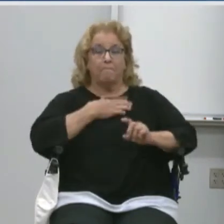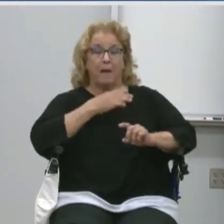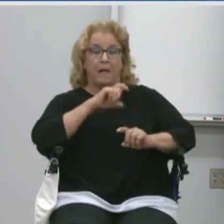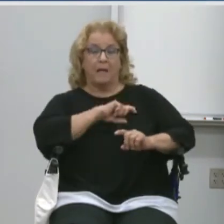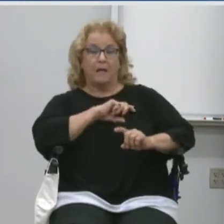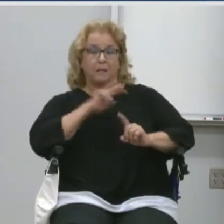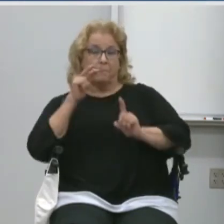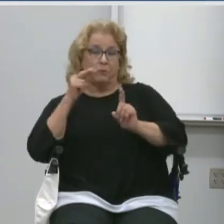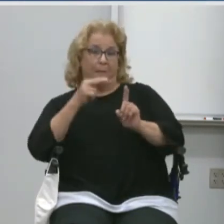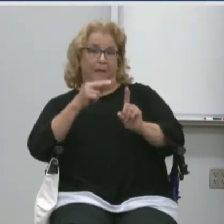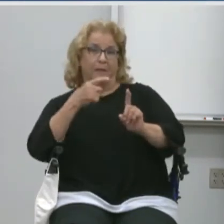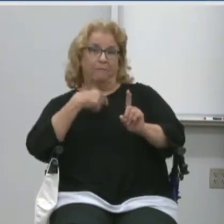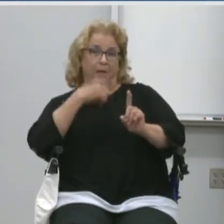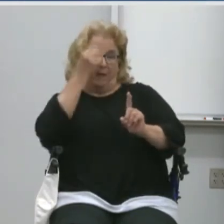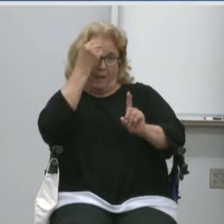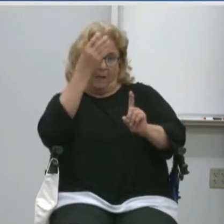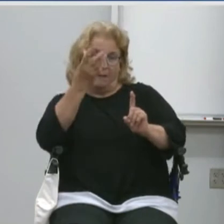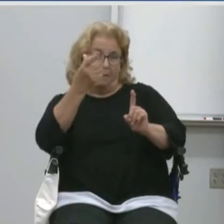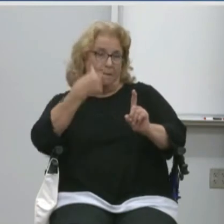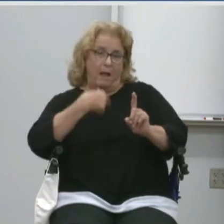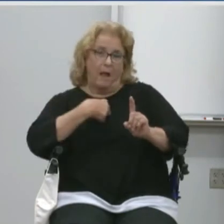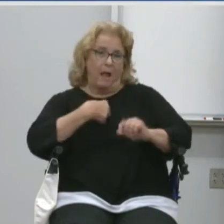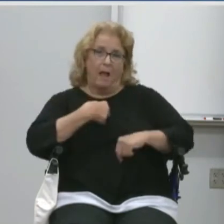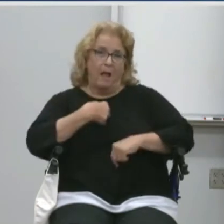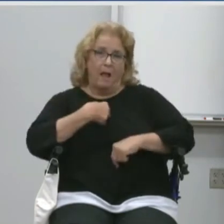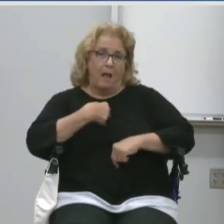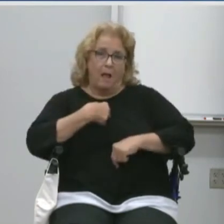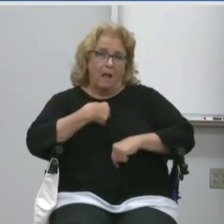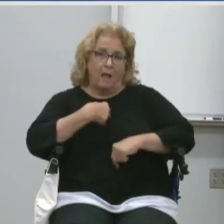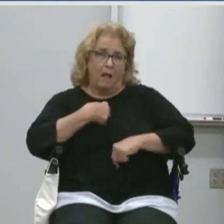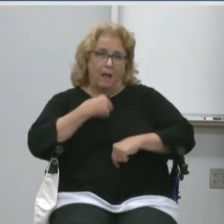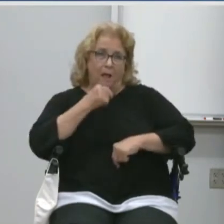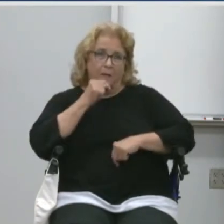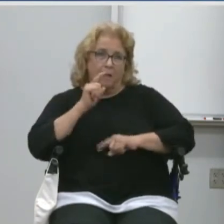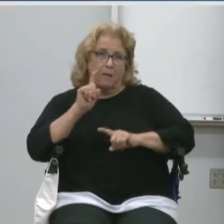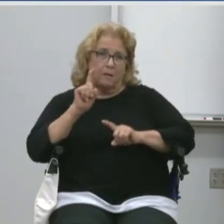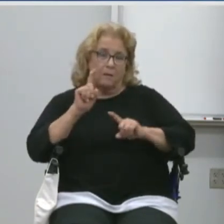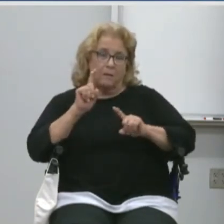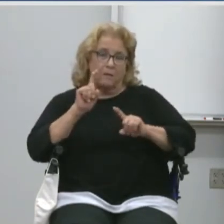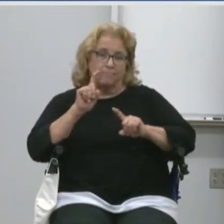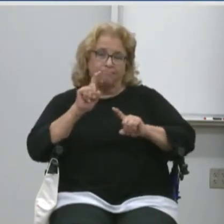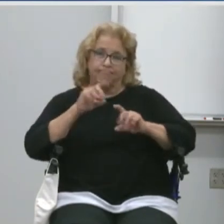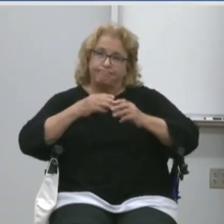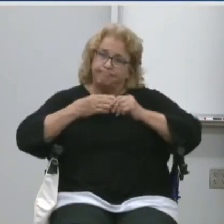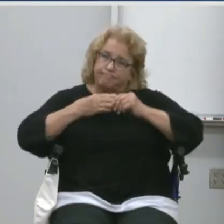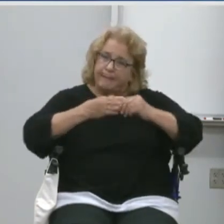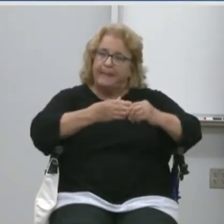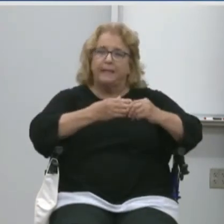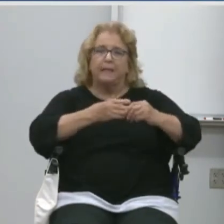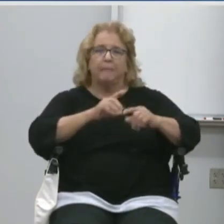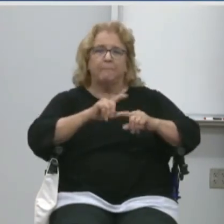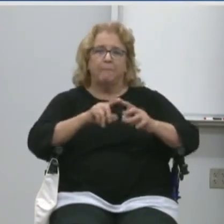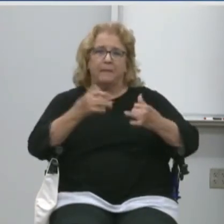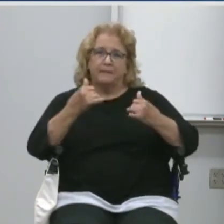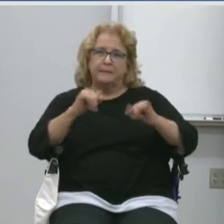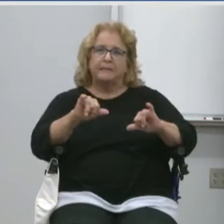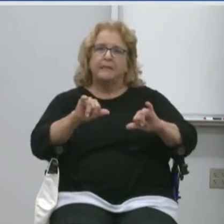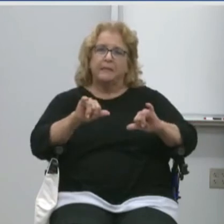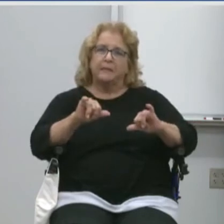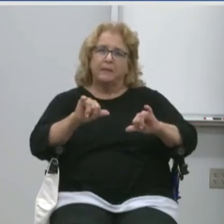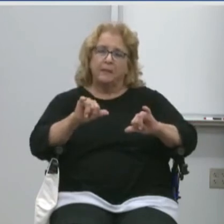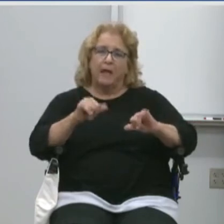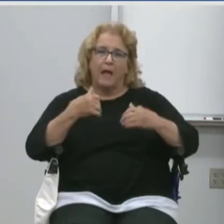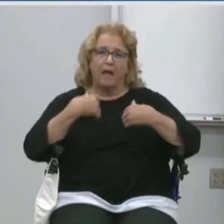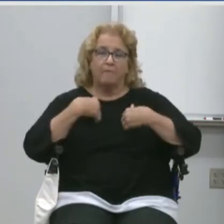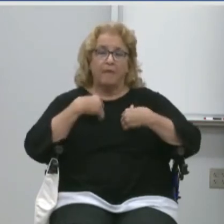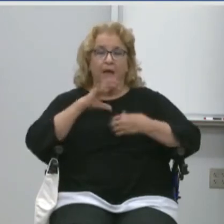let you know that while I won't be on the field leading the forces, we are in very capable hands. We have extra